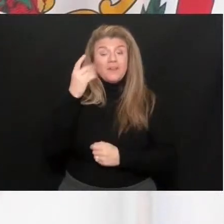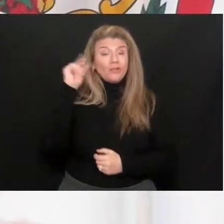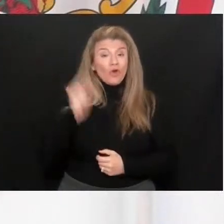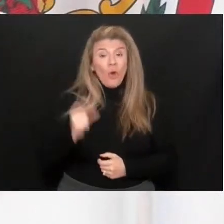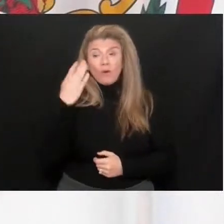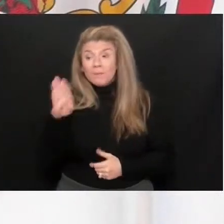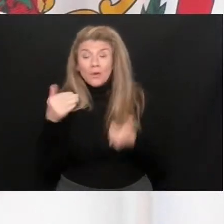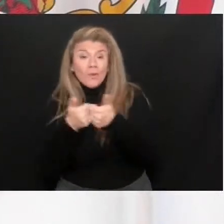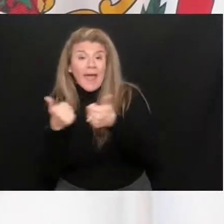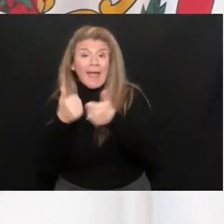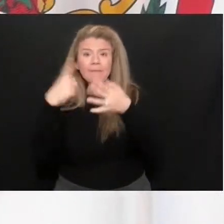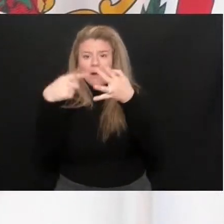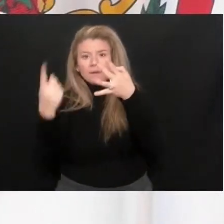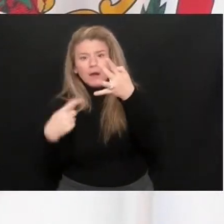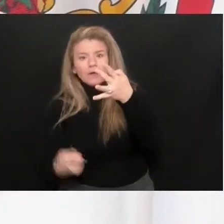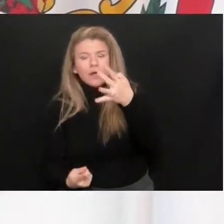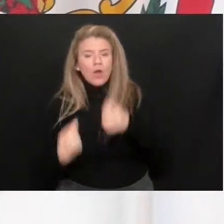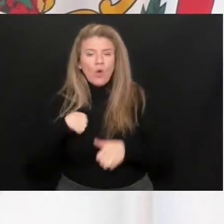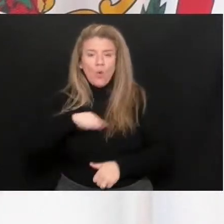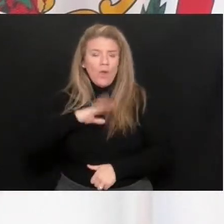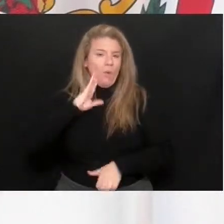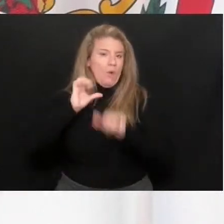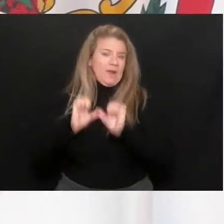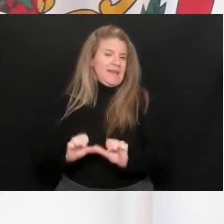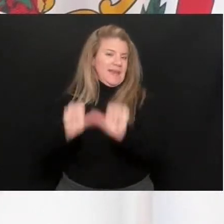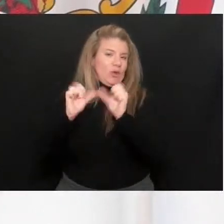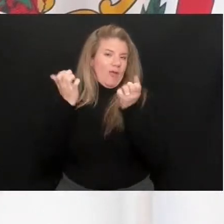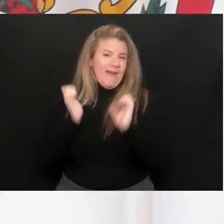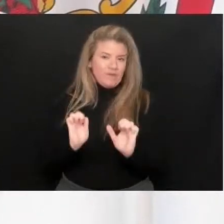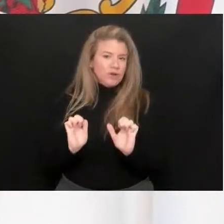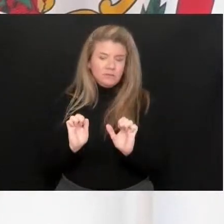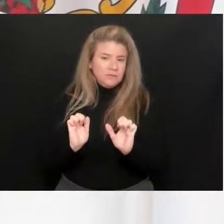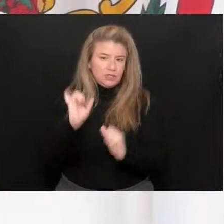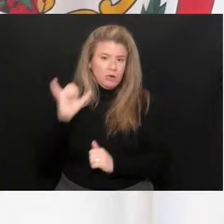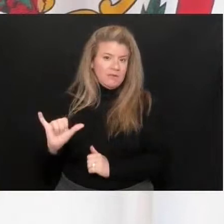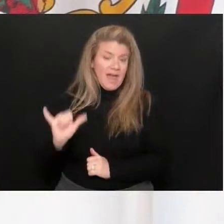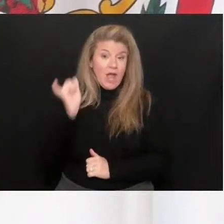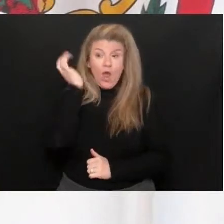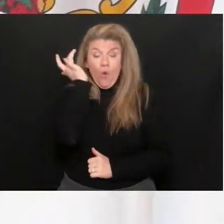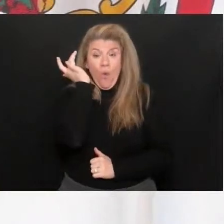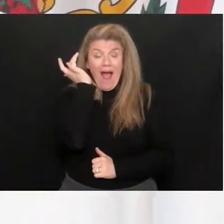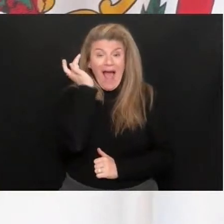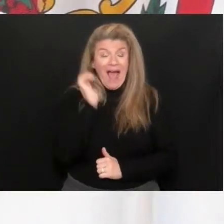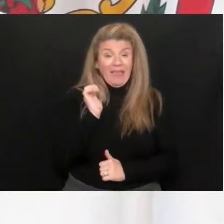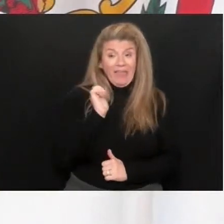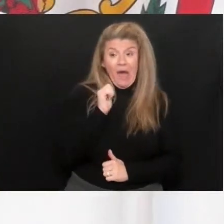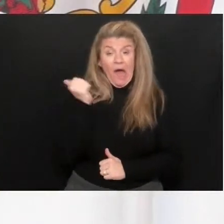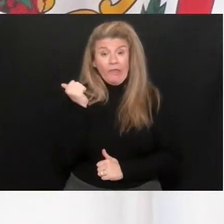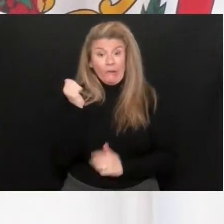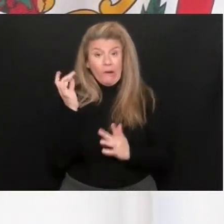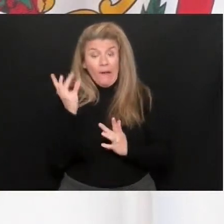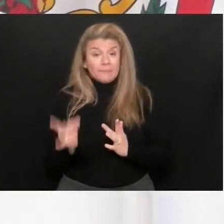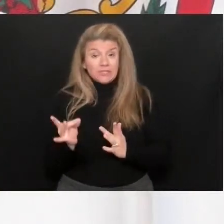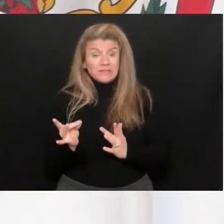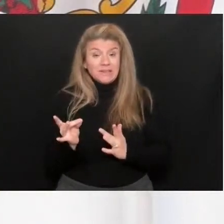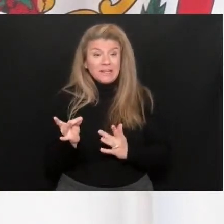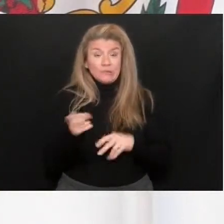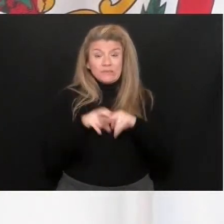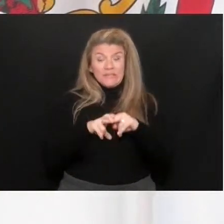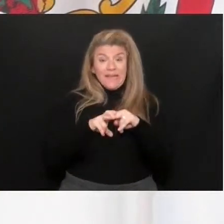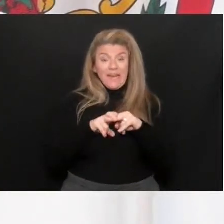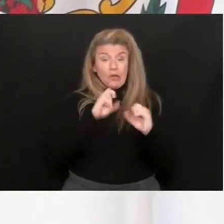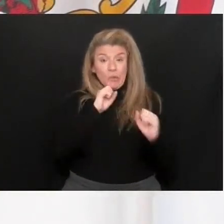to on and on and on. We're going to continue the effort because, Charles, the alternative is just to sit back on our hands and